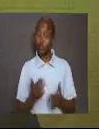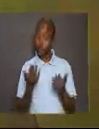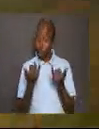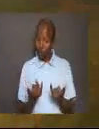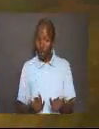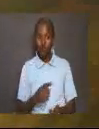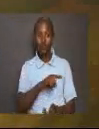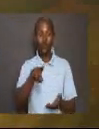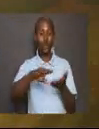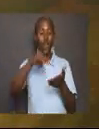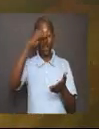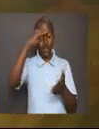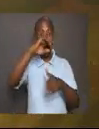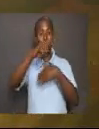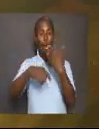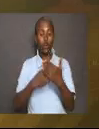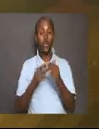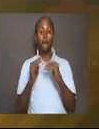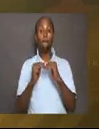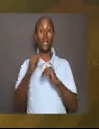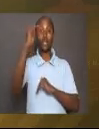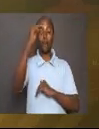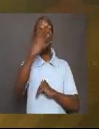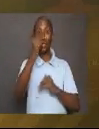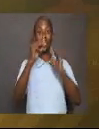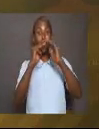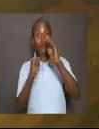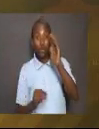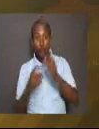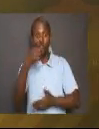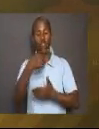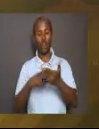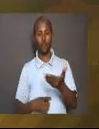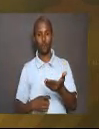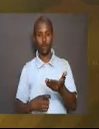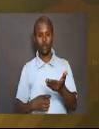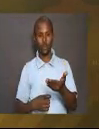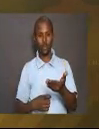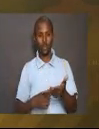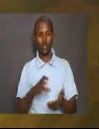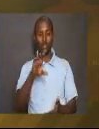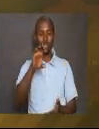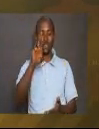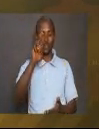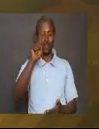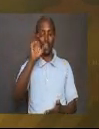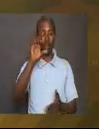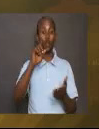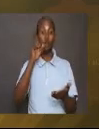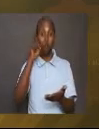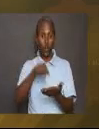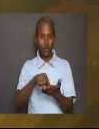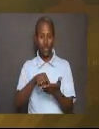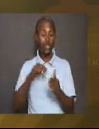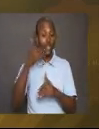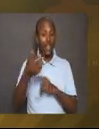done. Today, we have learned about maximum and minimum values and critical